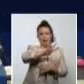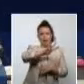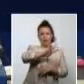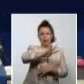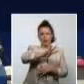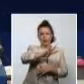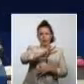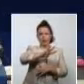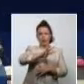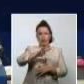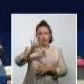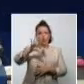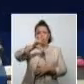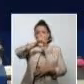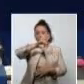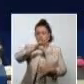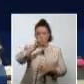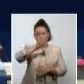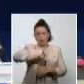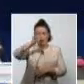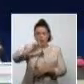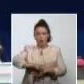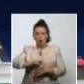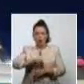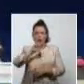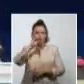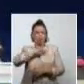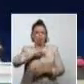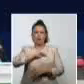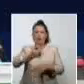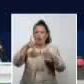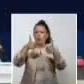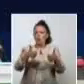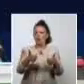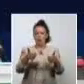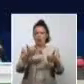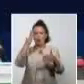to 60 years, with 9 cases, which is the 45%.